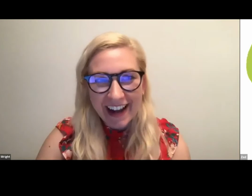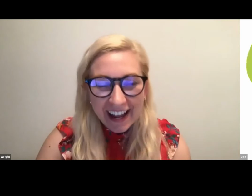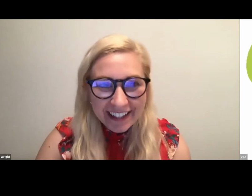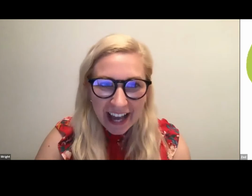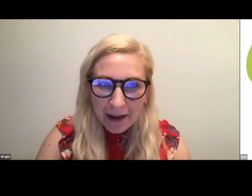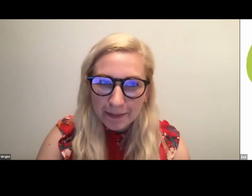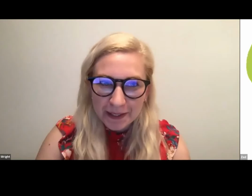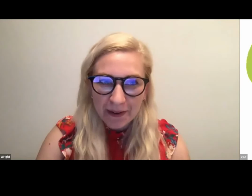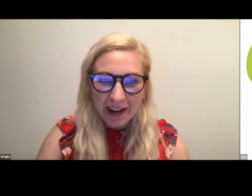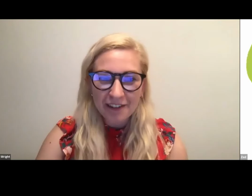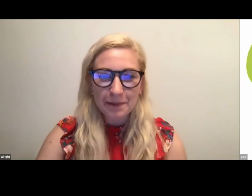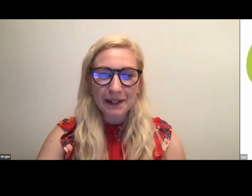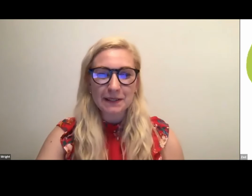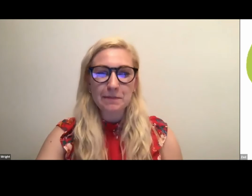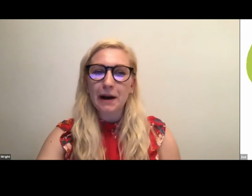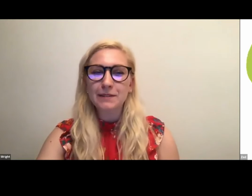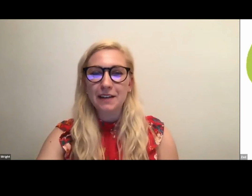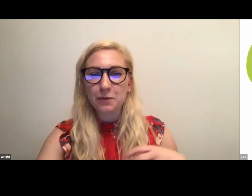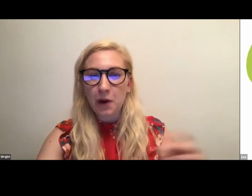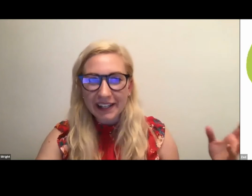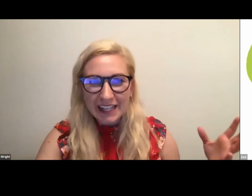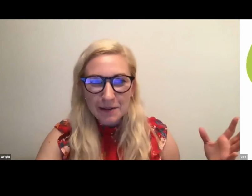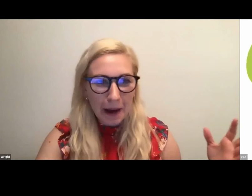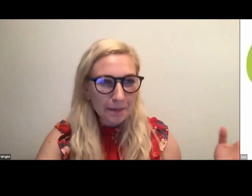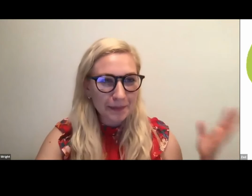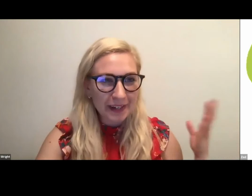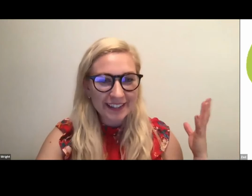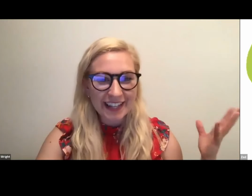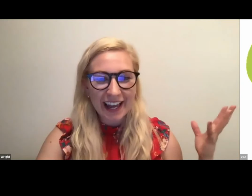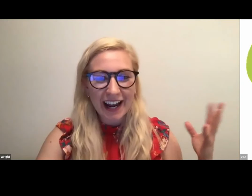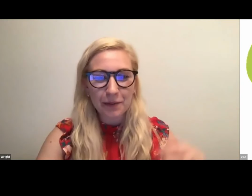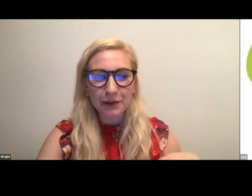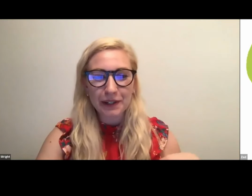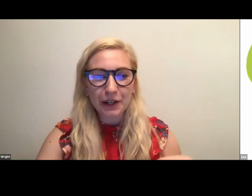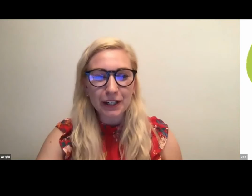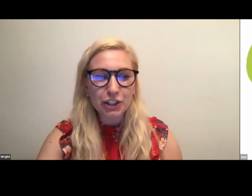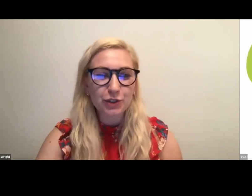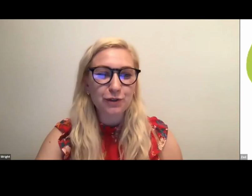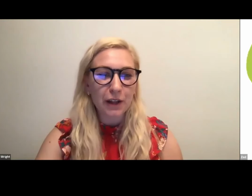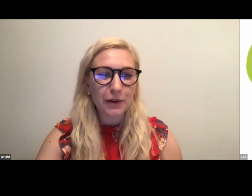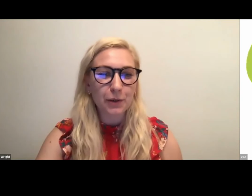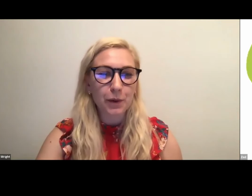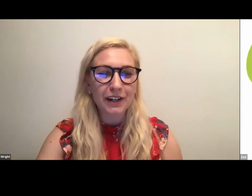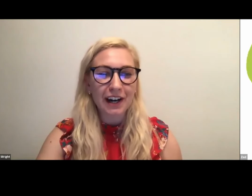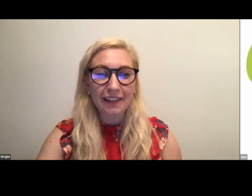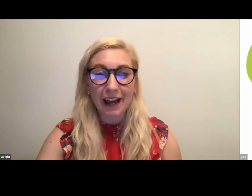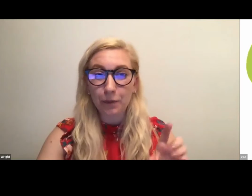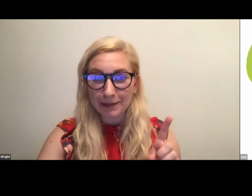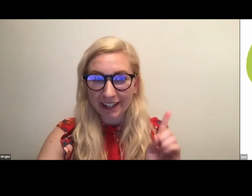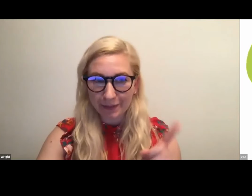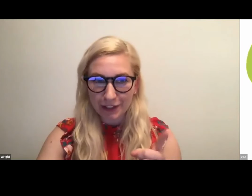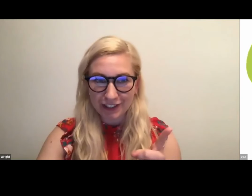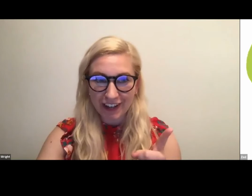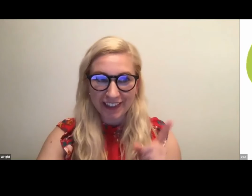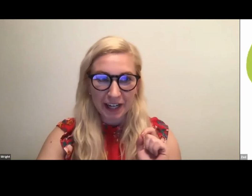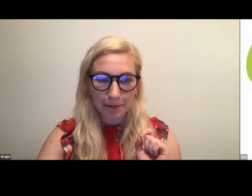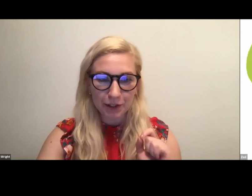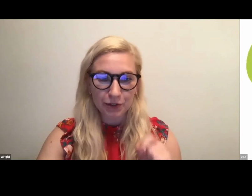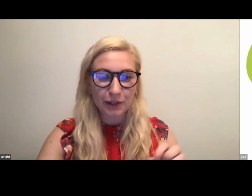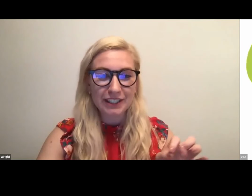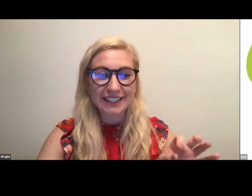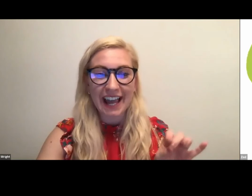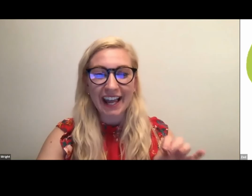our next episode of Peers and Pubs, if you want to keep up with Zed, I want to encourage you to follow her work on that website that we just saw at